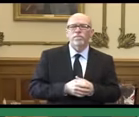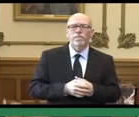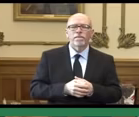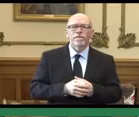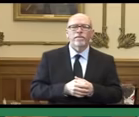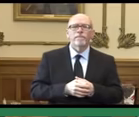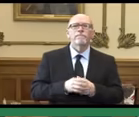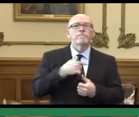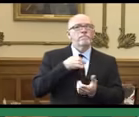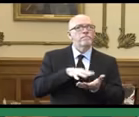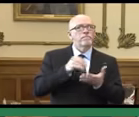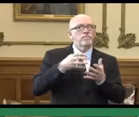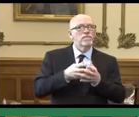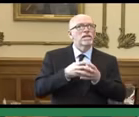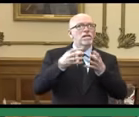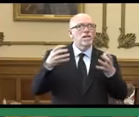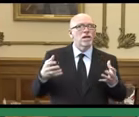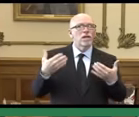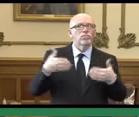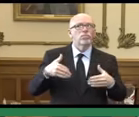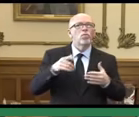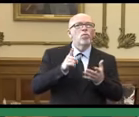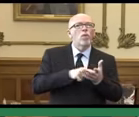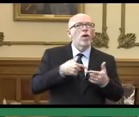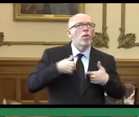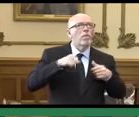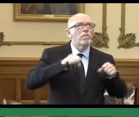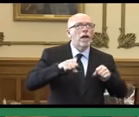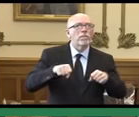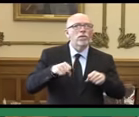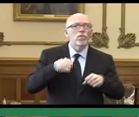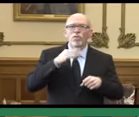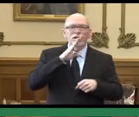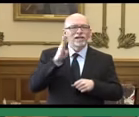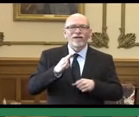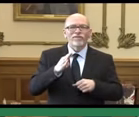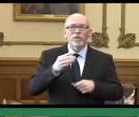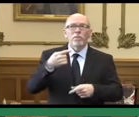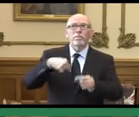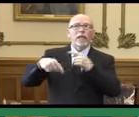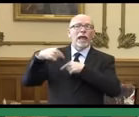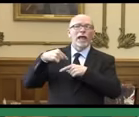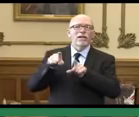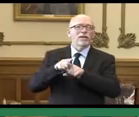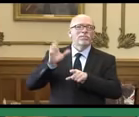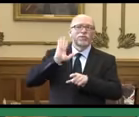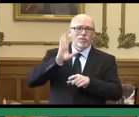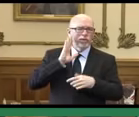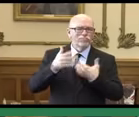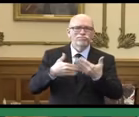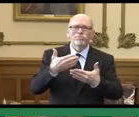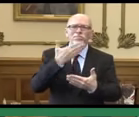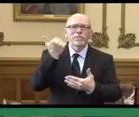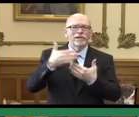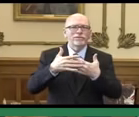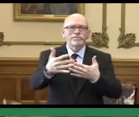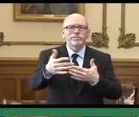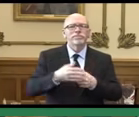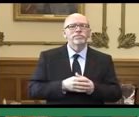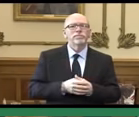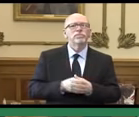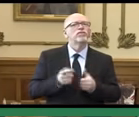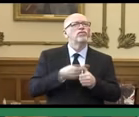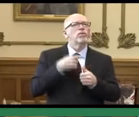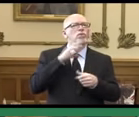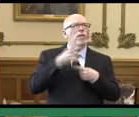have learned so much from this about what is possible, and we will never be the same as an agency. First of all, I'd like to talk about